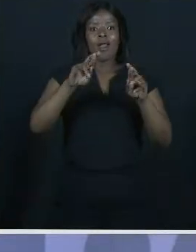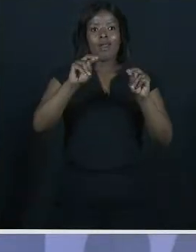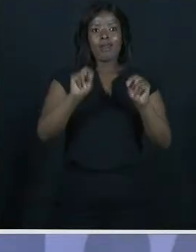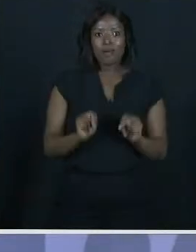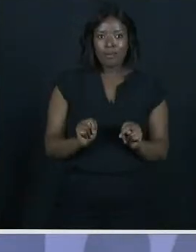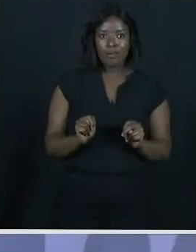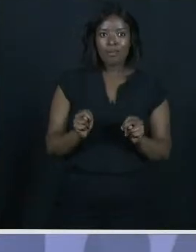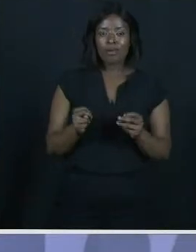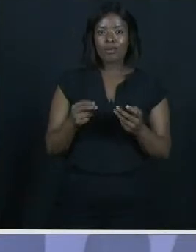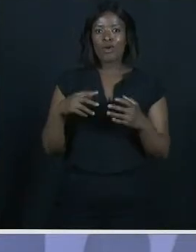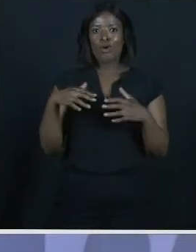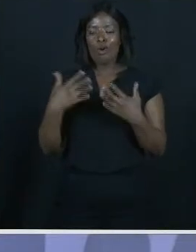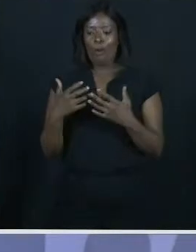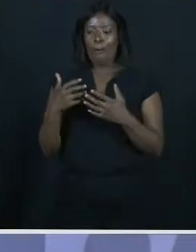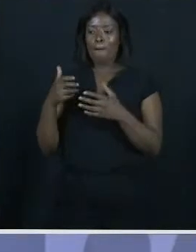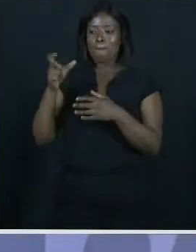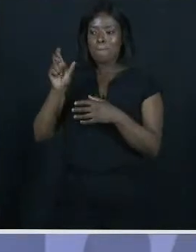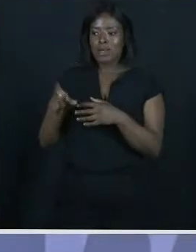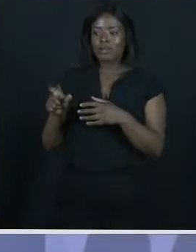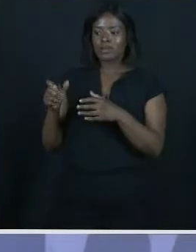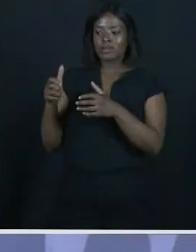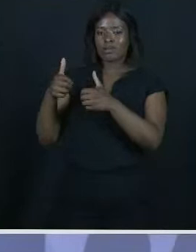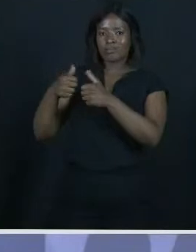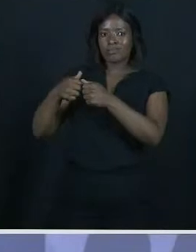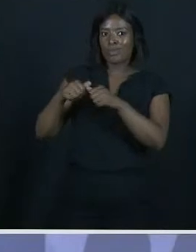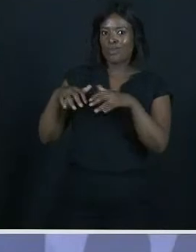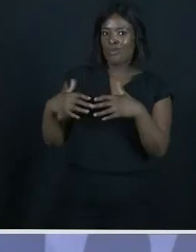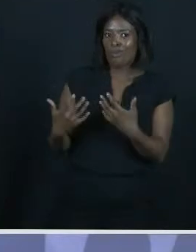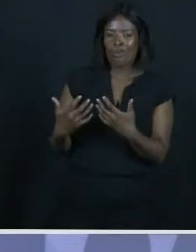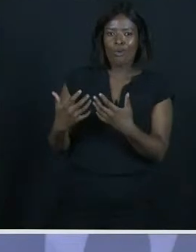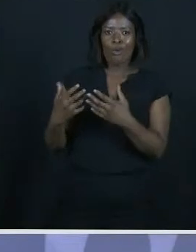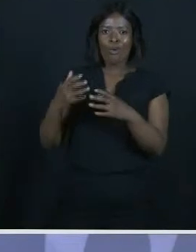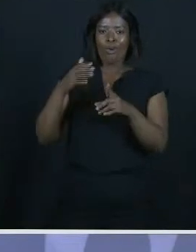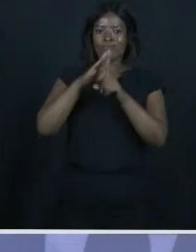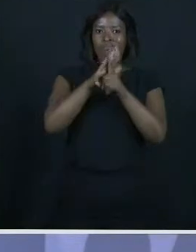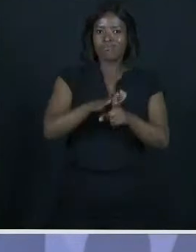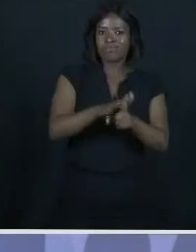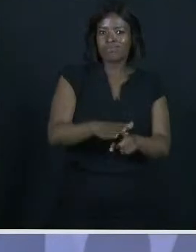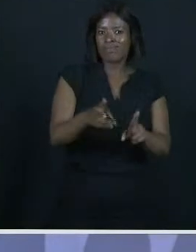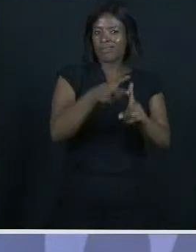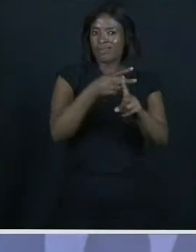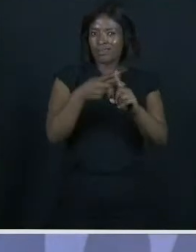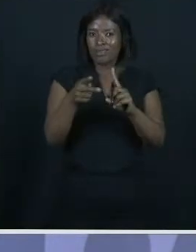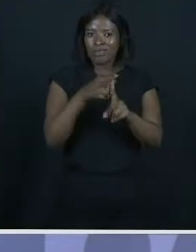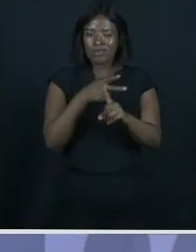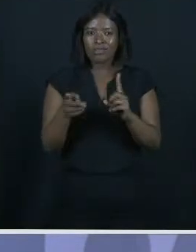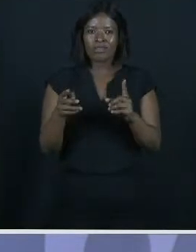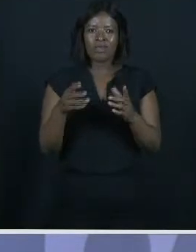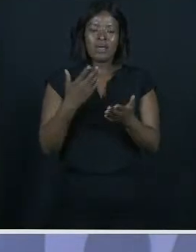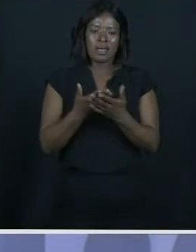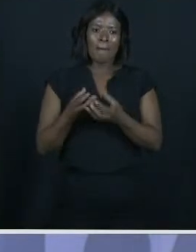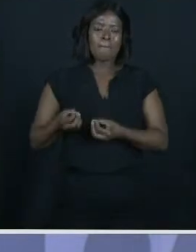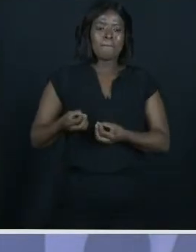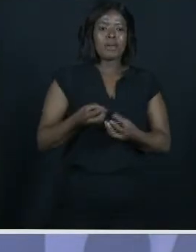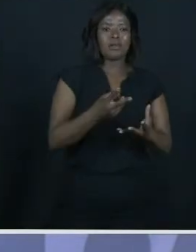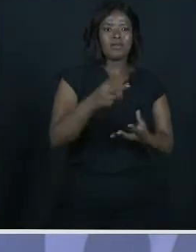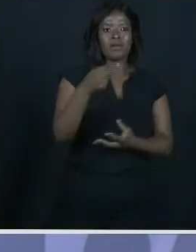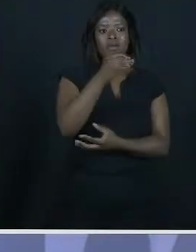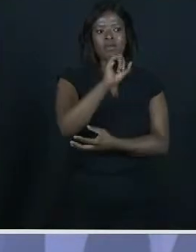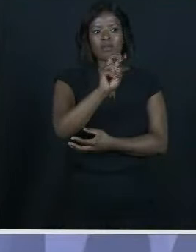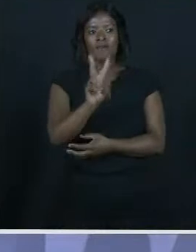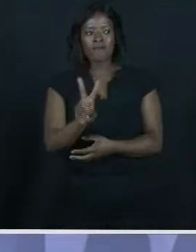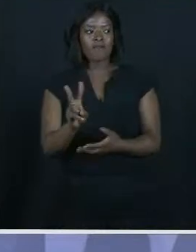or intimate partner violence can increase a person's risk of acquiring HIV